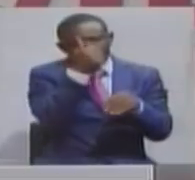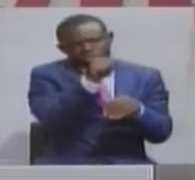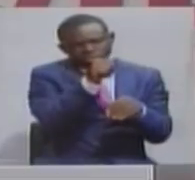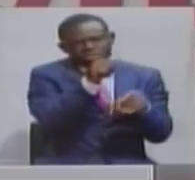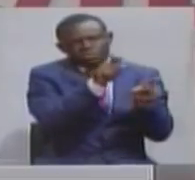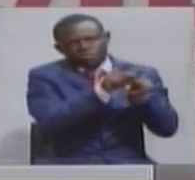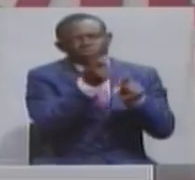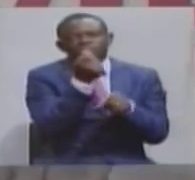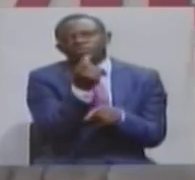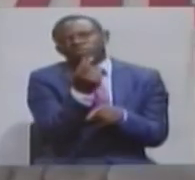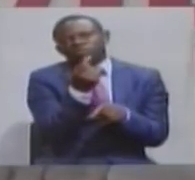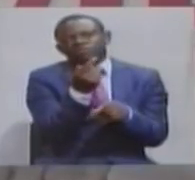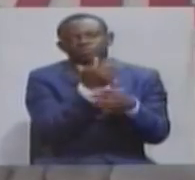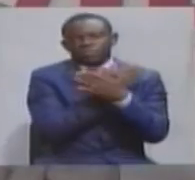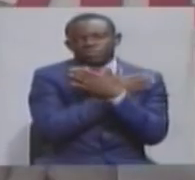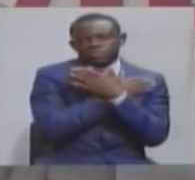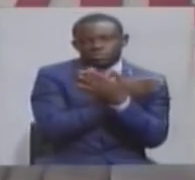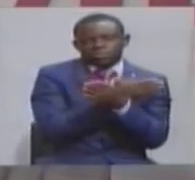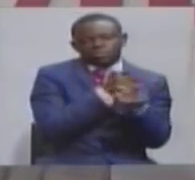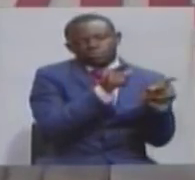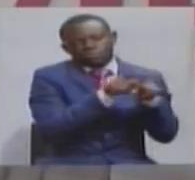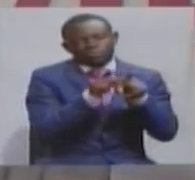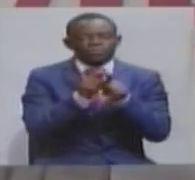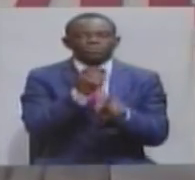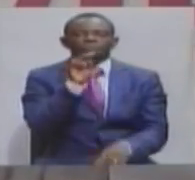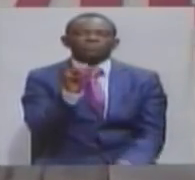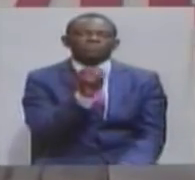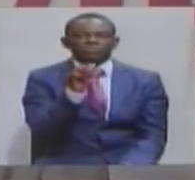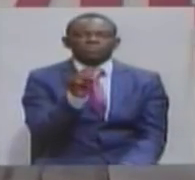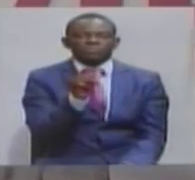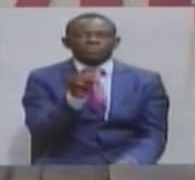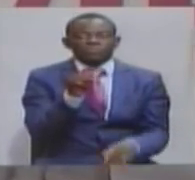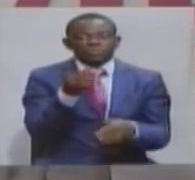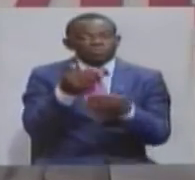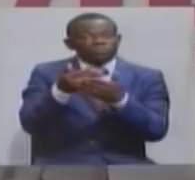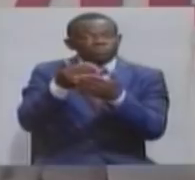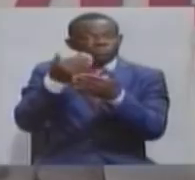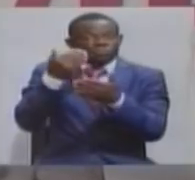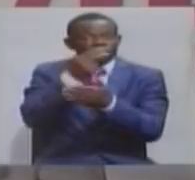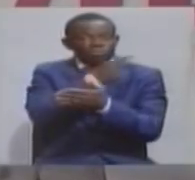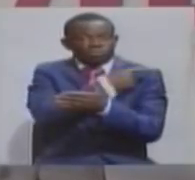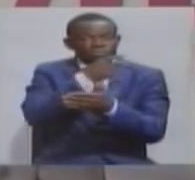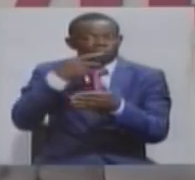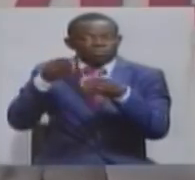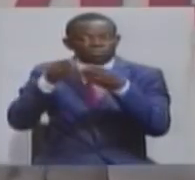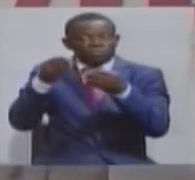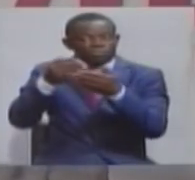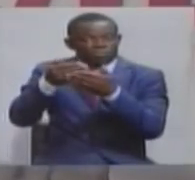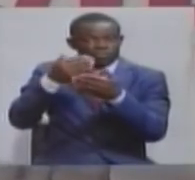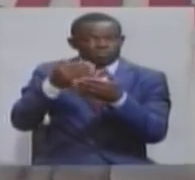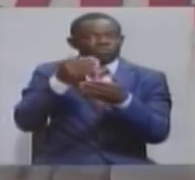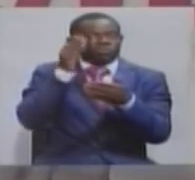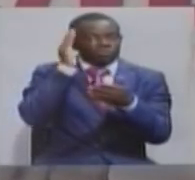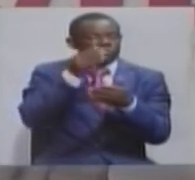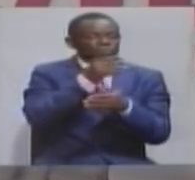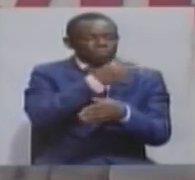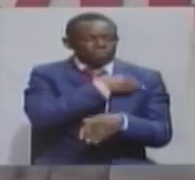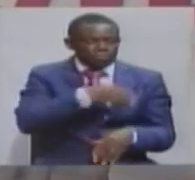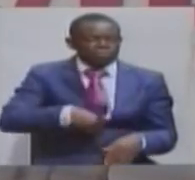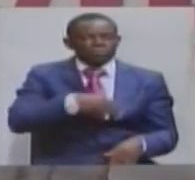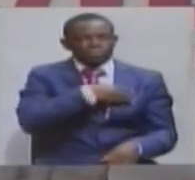Sunday and Monday, before Parliament resumes sitting on the 12th. After that, on the 15th